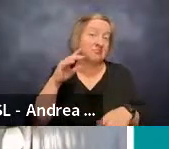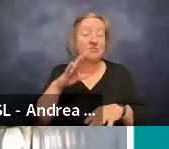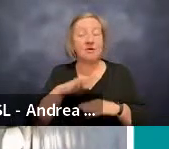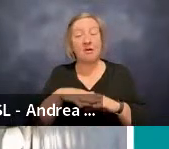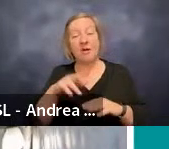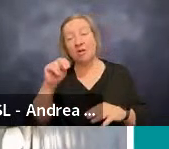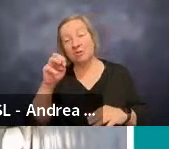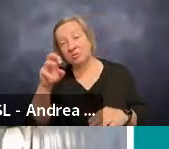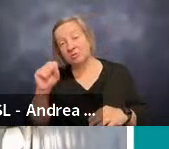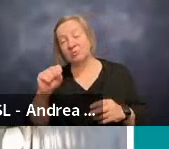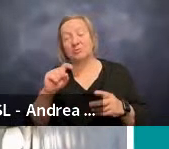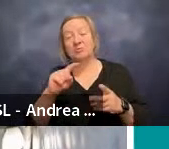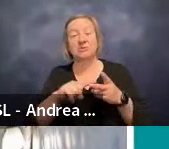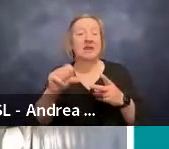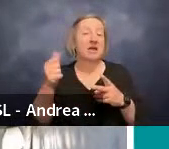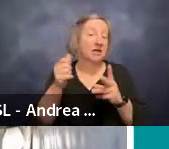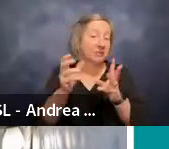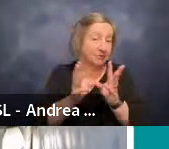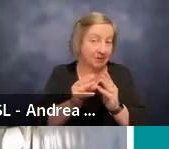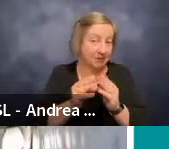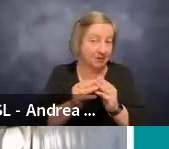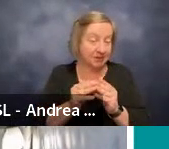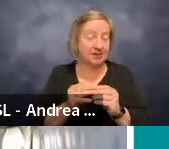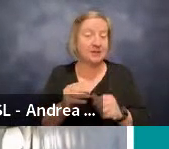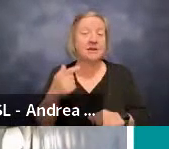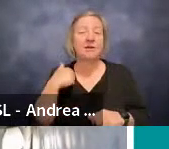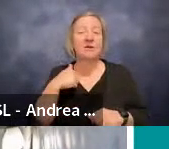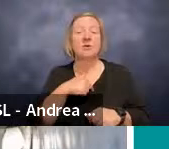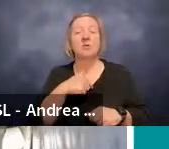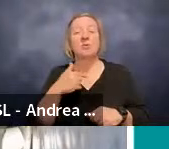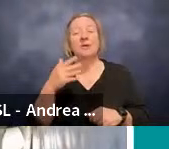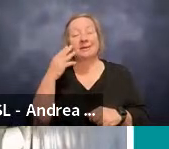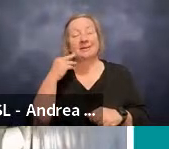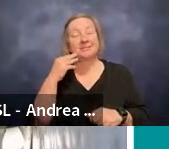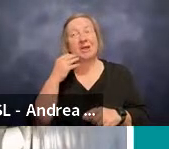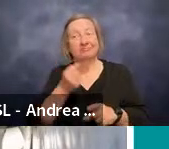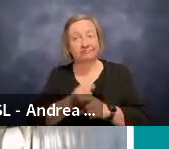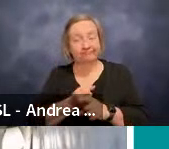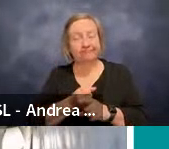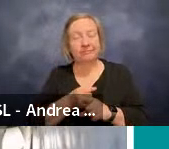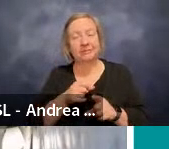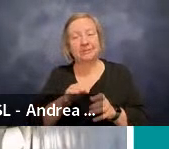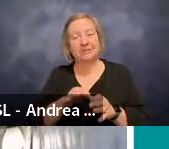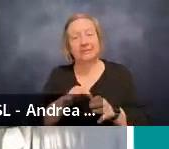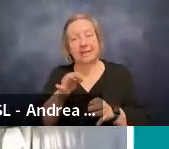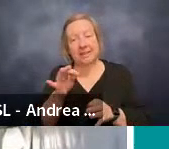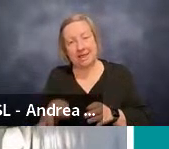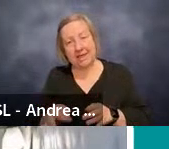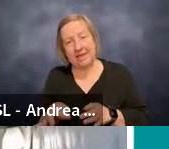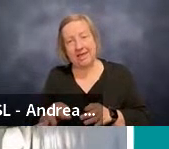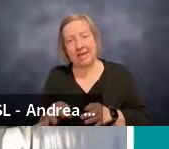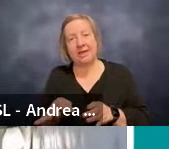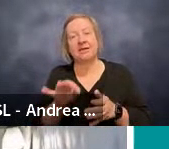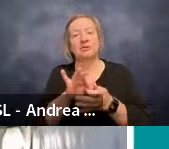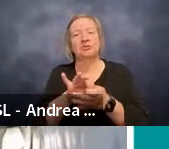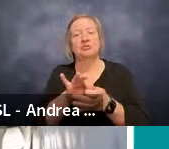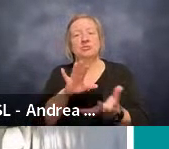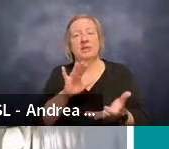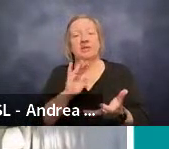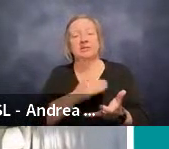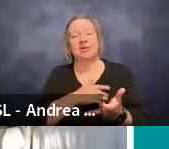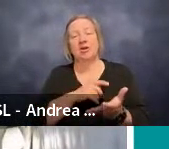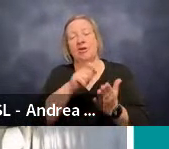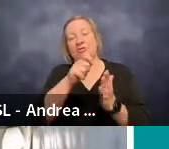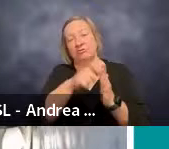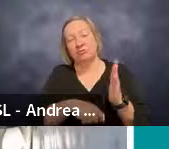and in previous meetings, we experienced a delay in our release of the draft supplemental document.